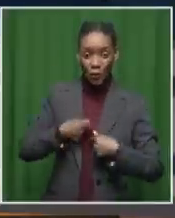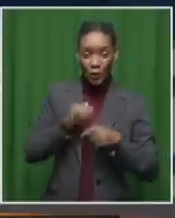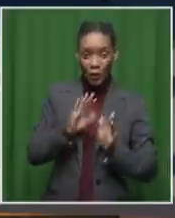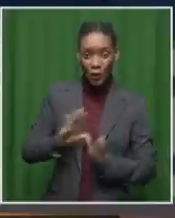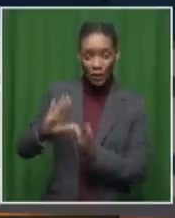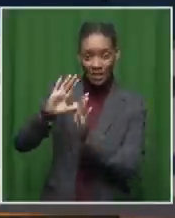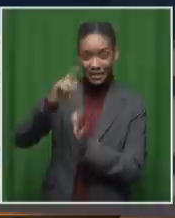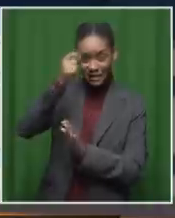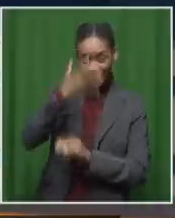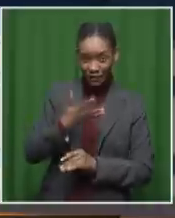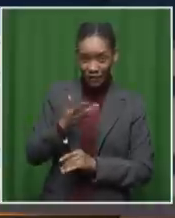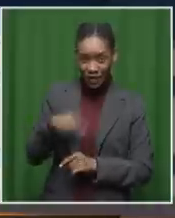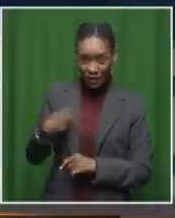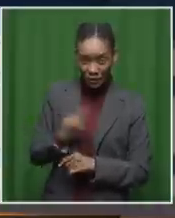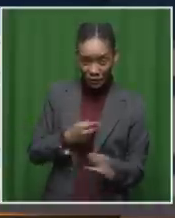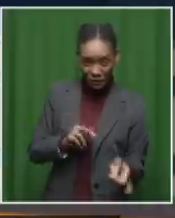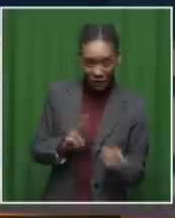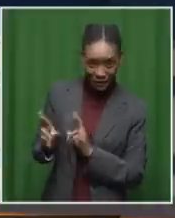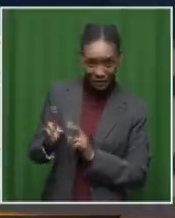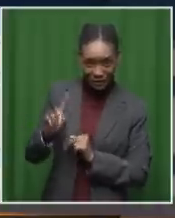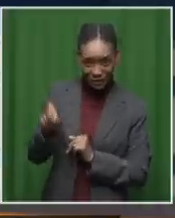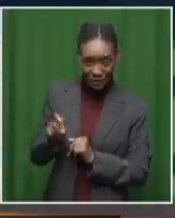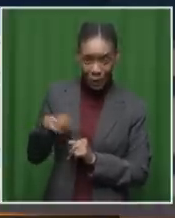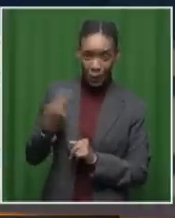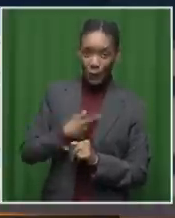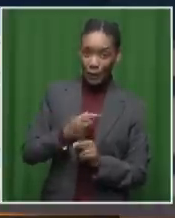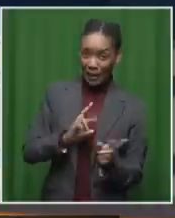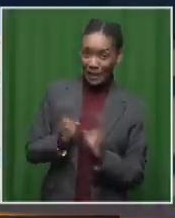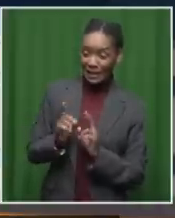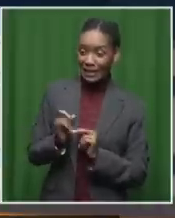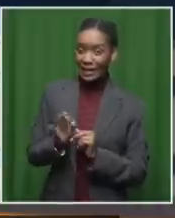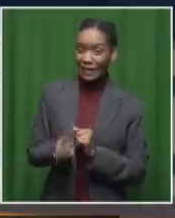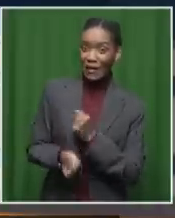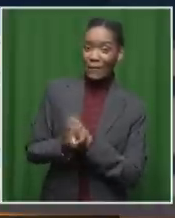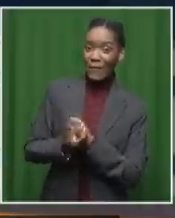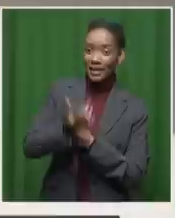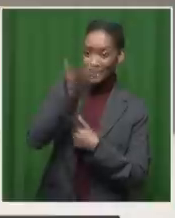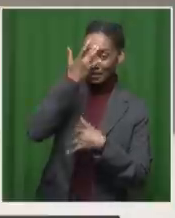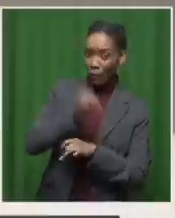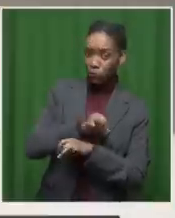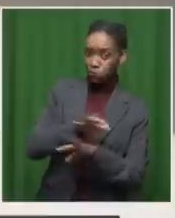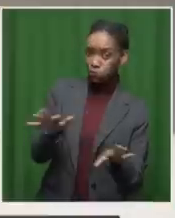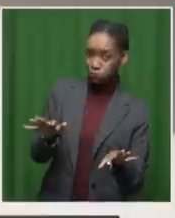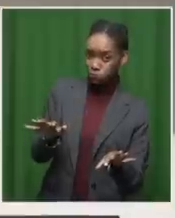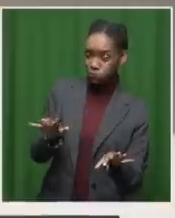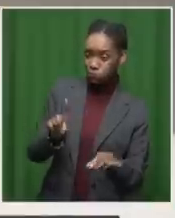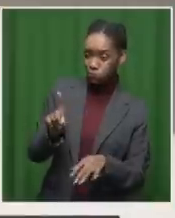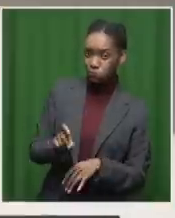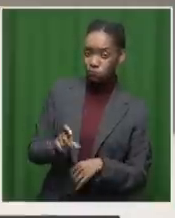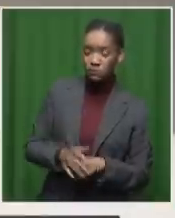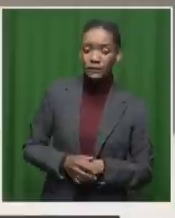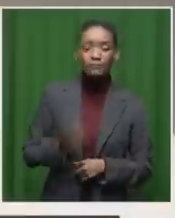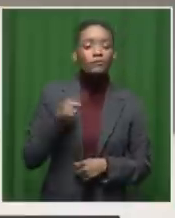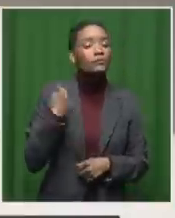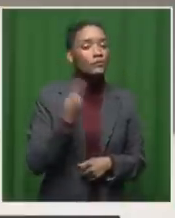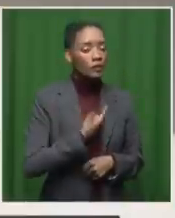know, where do we stand in terms of preparedness for the next pandemic? We are working